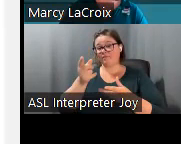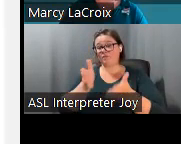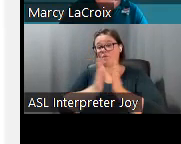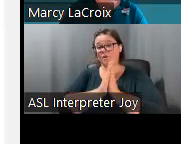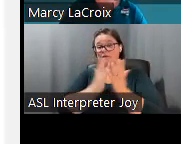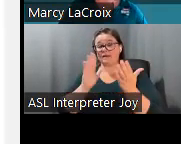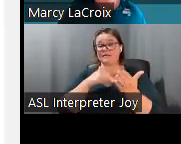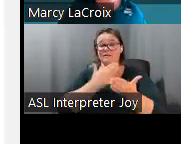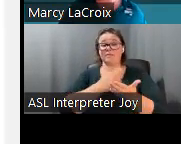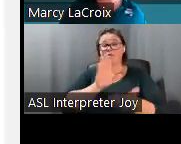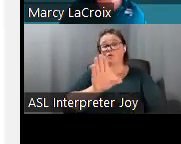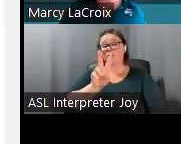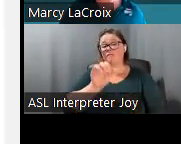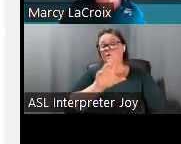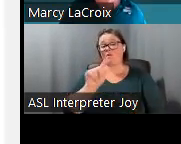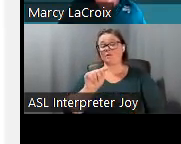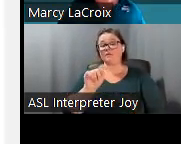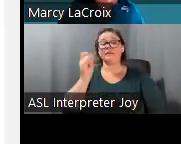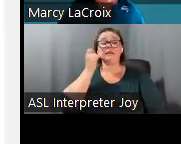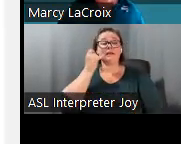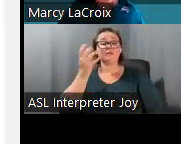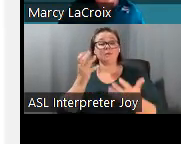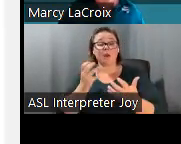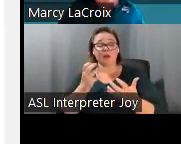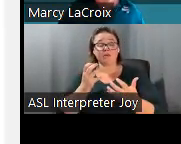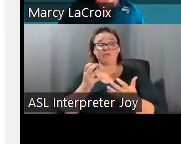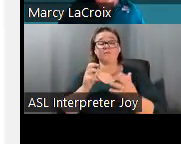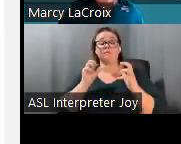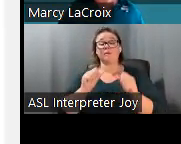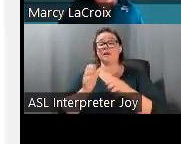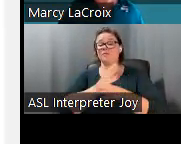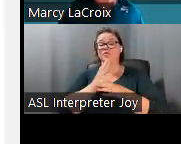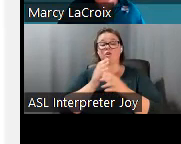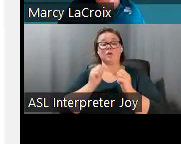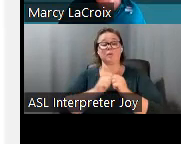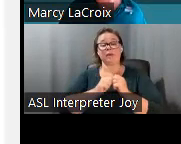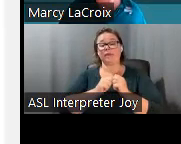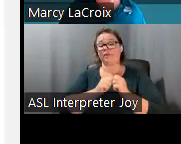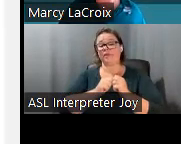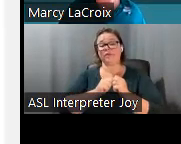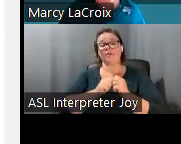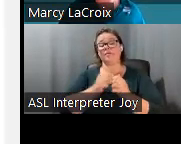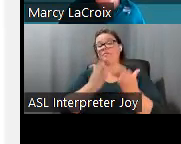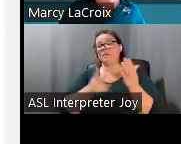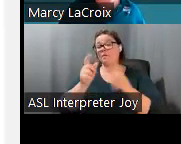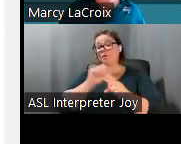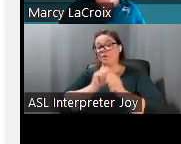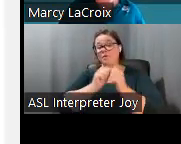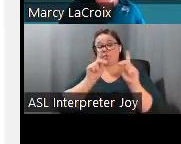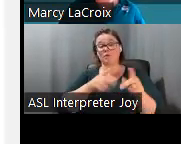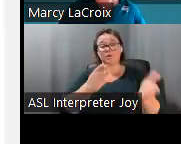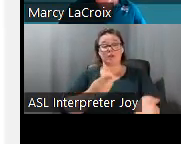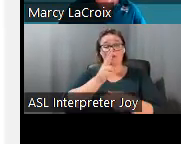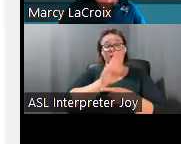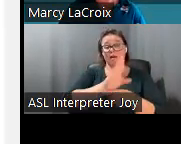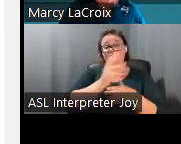to your vault. Now, if you want, it can be shared with perhaps you're working with someone at the hub and you want it shared with